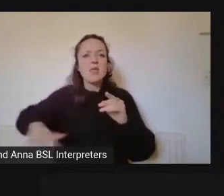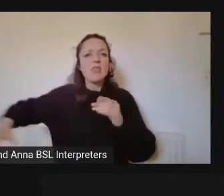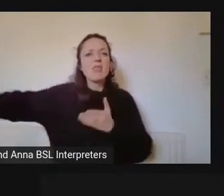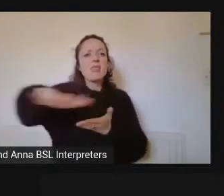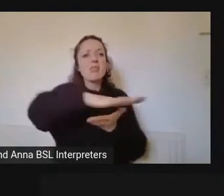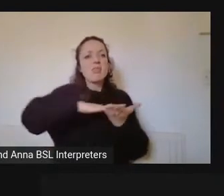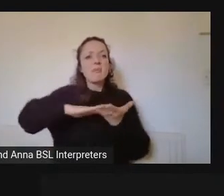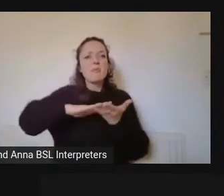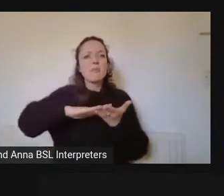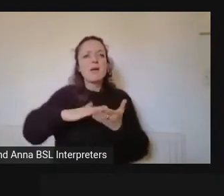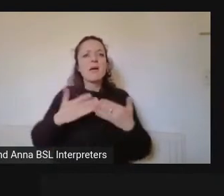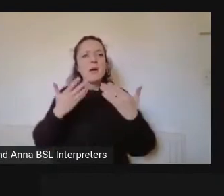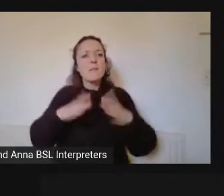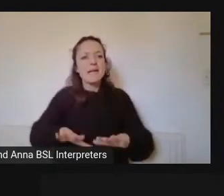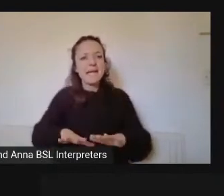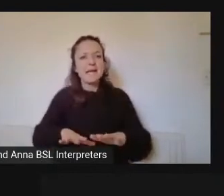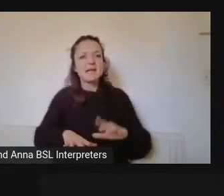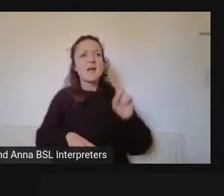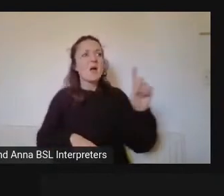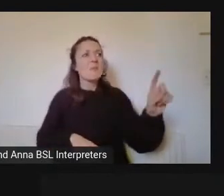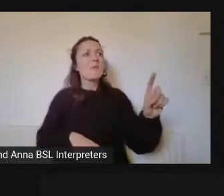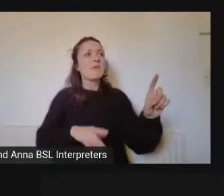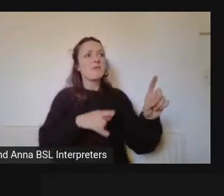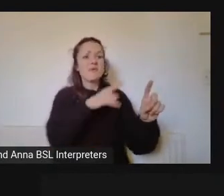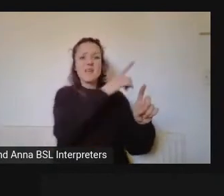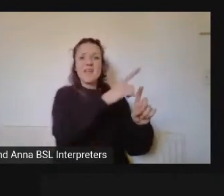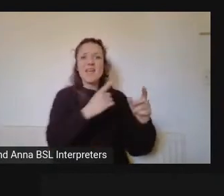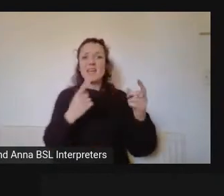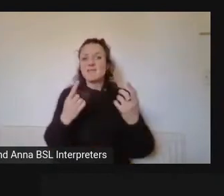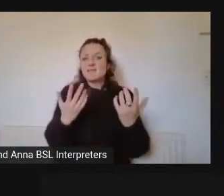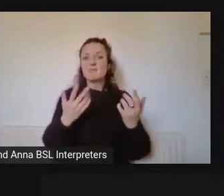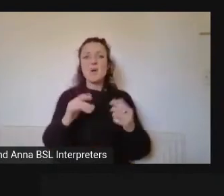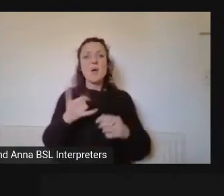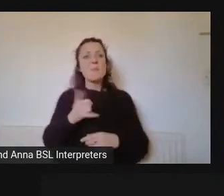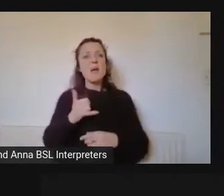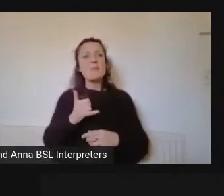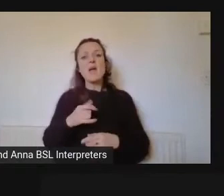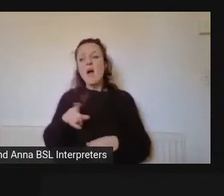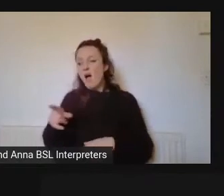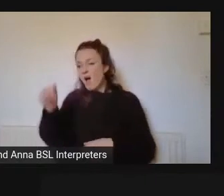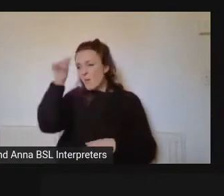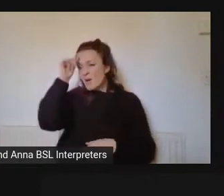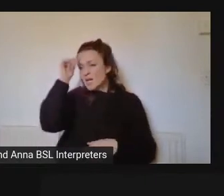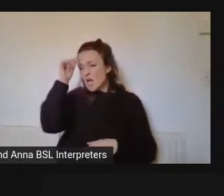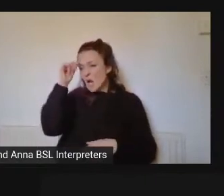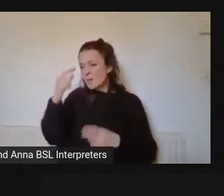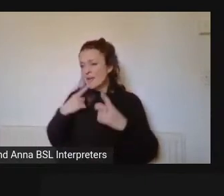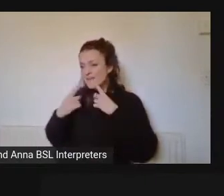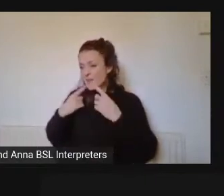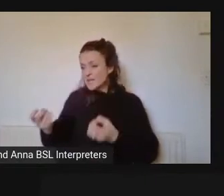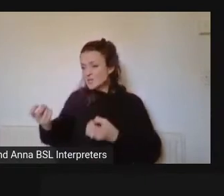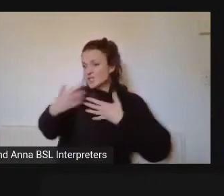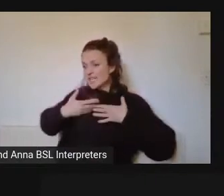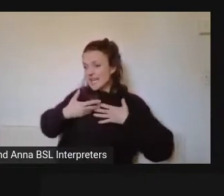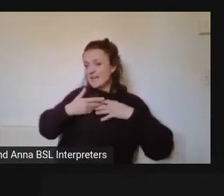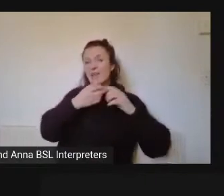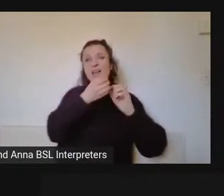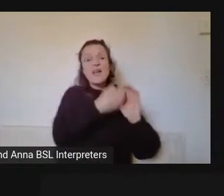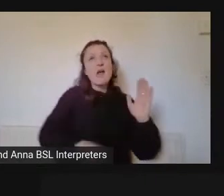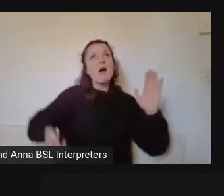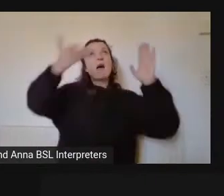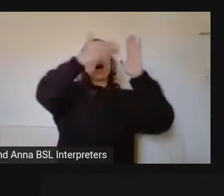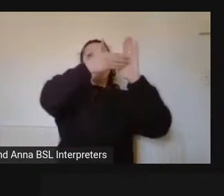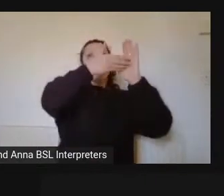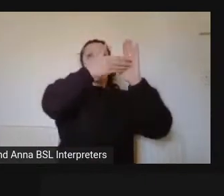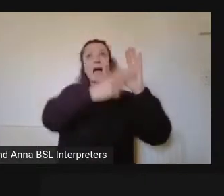were empowered enough to act on it. That person will probably fling it up the chain and then they'll not see where it goes. And every large organization turns into